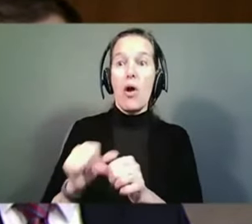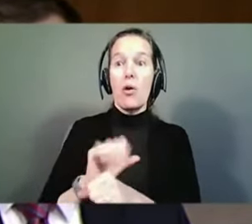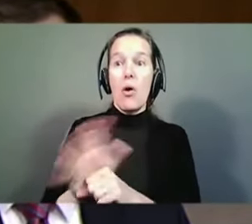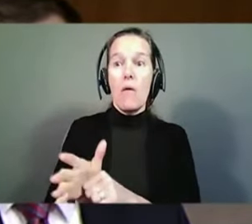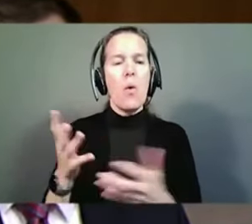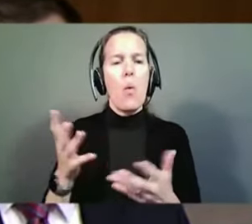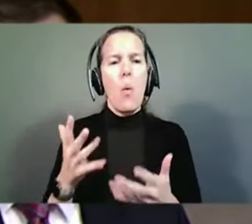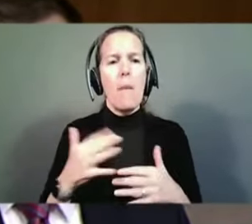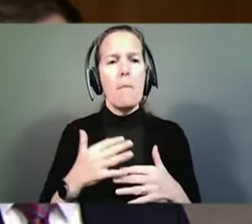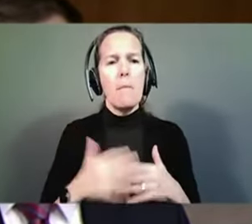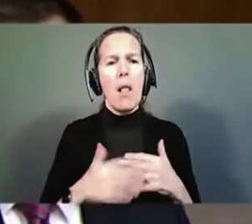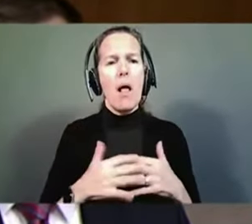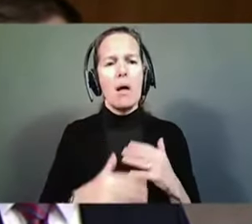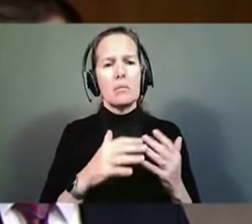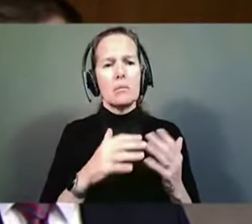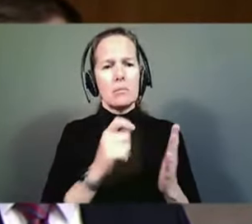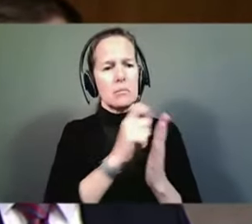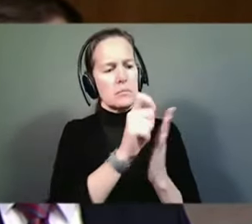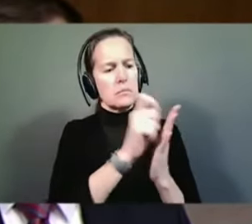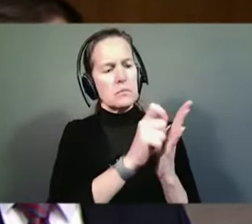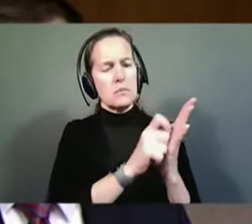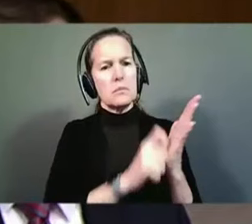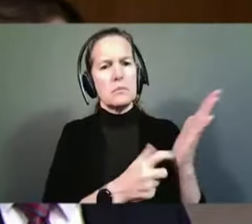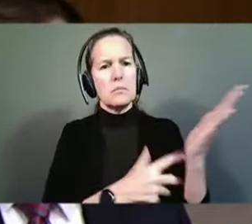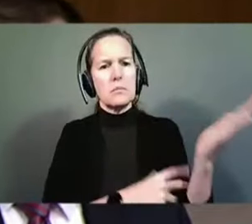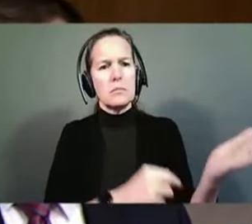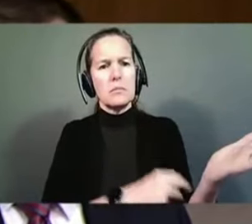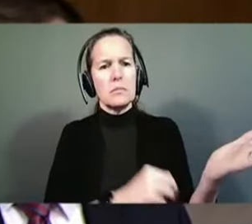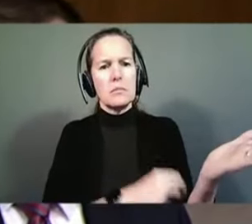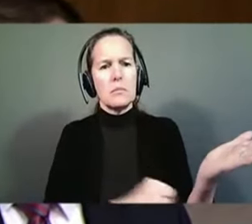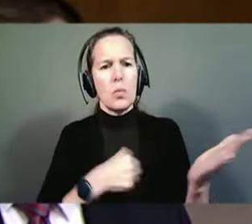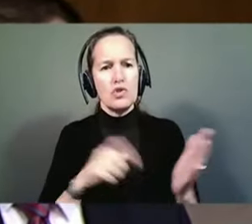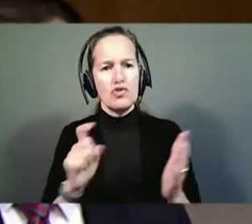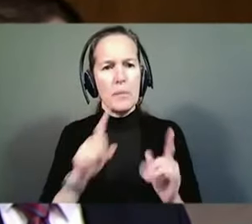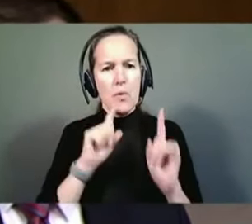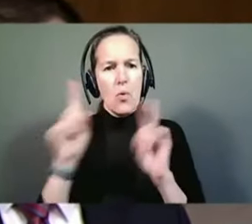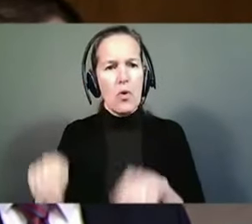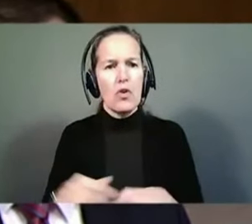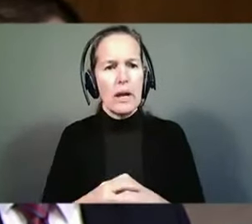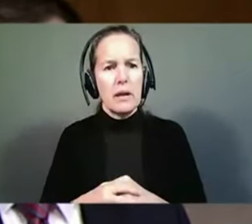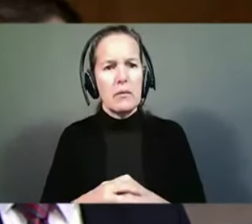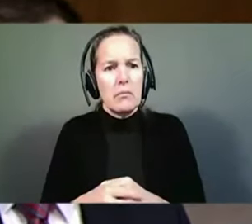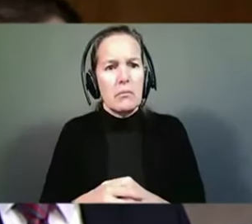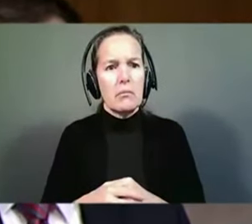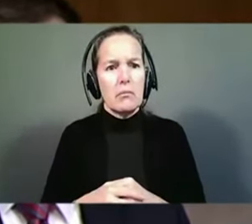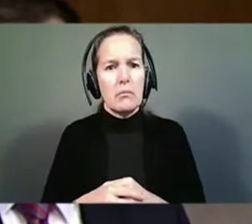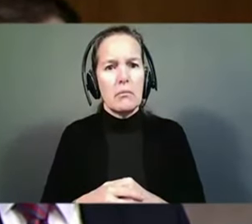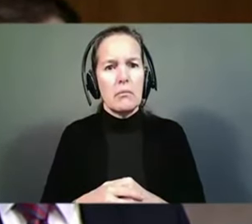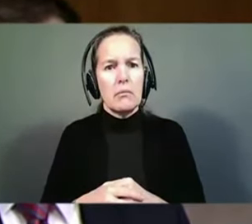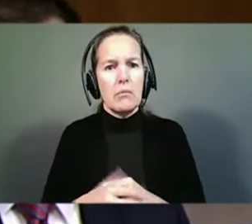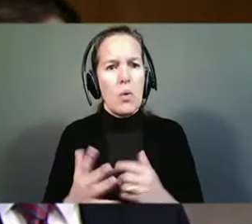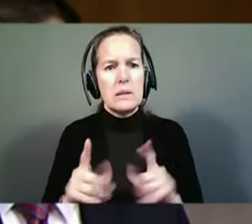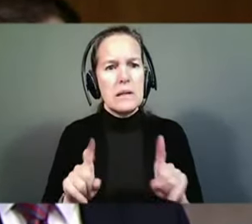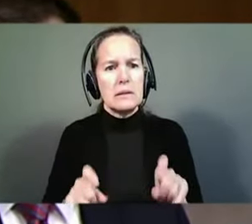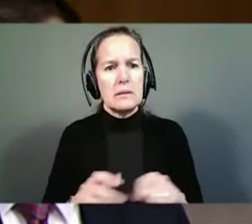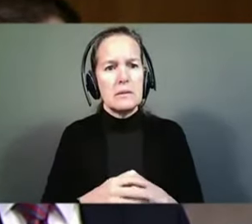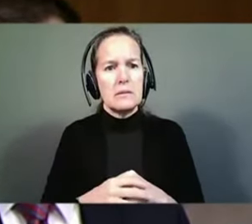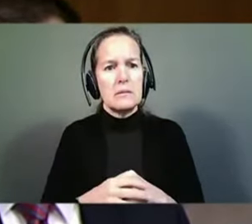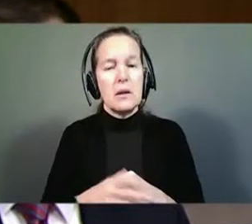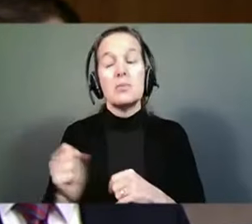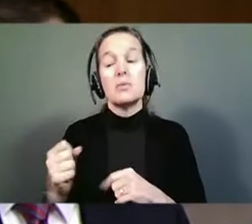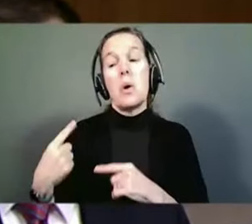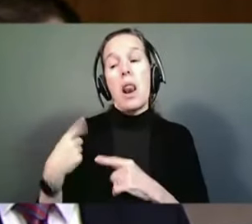ordering? Now, I'm going to give you some hope, though. I think in the past month, I finally have talked to a couple